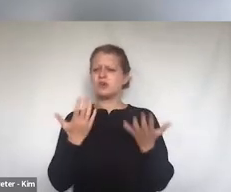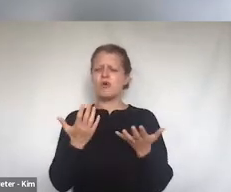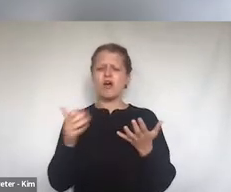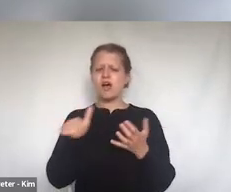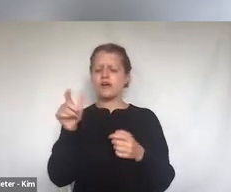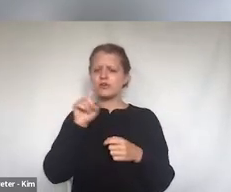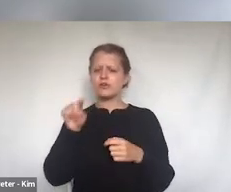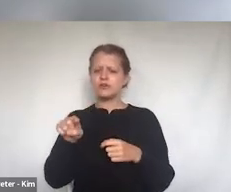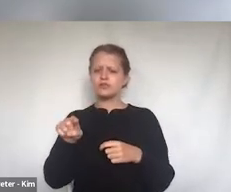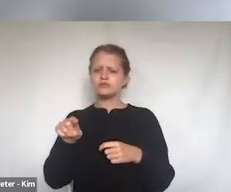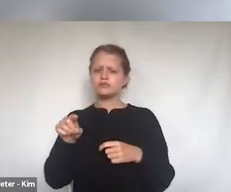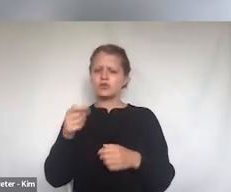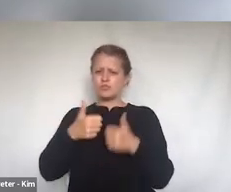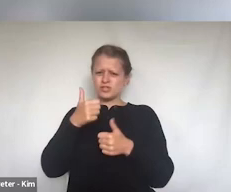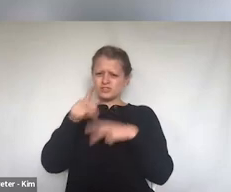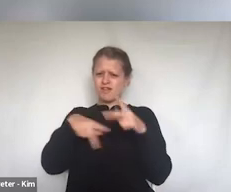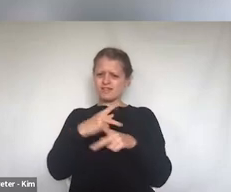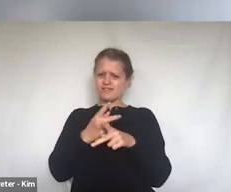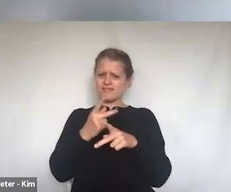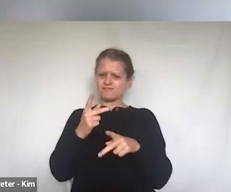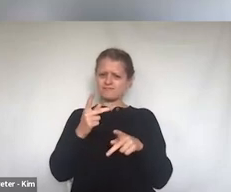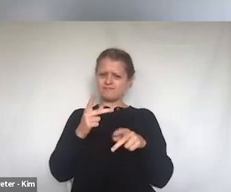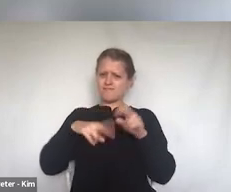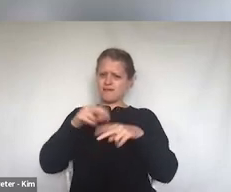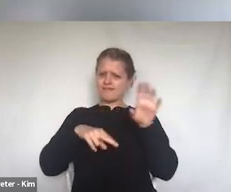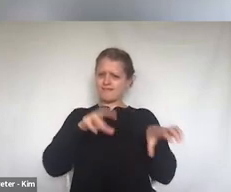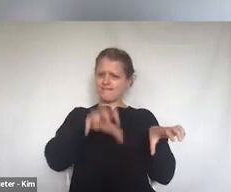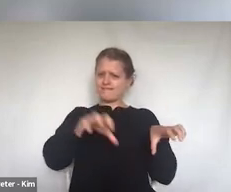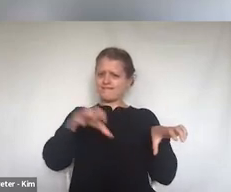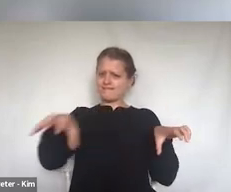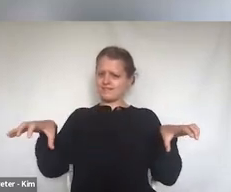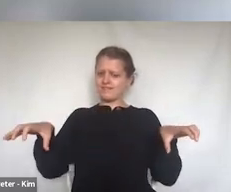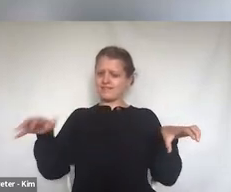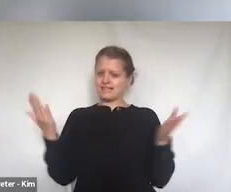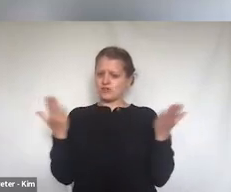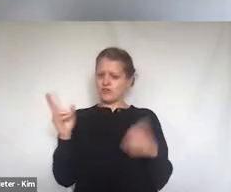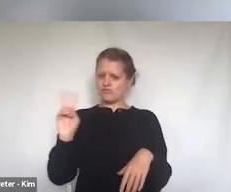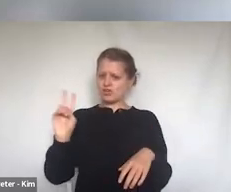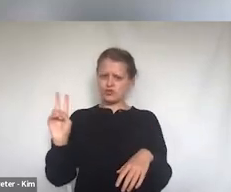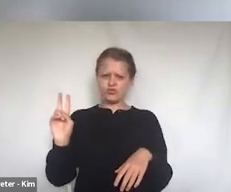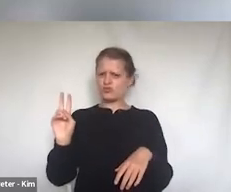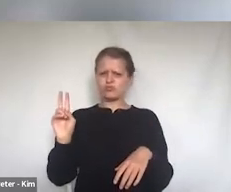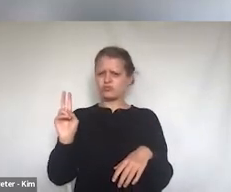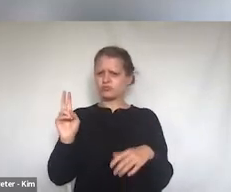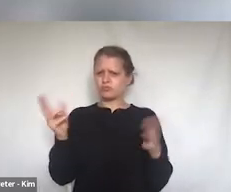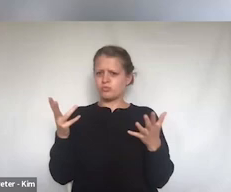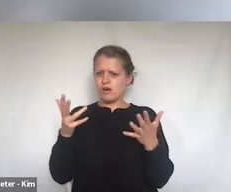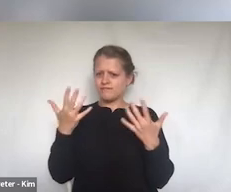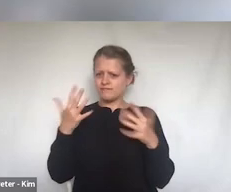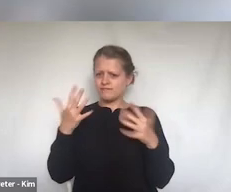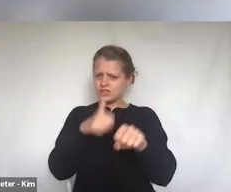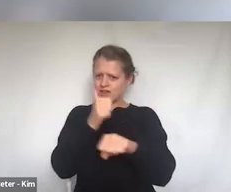are available in our neighborhoods here in Metro Vancouver or in Vancouver? And also,